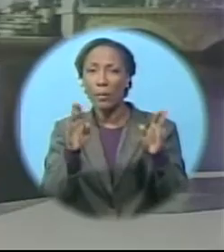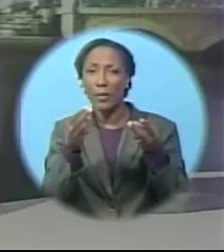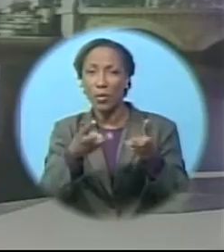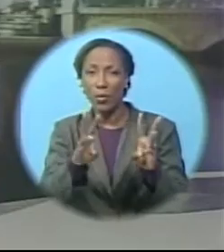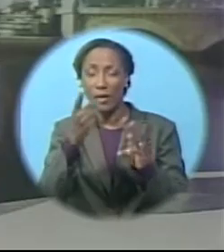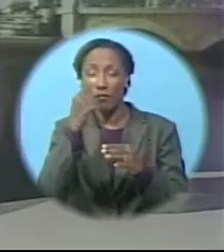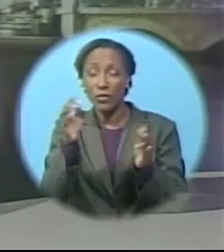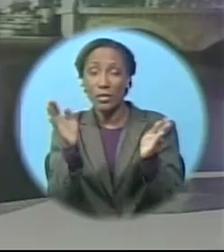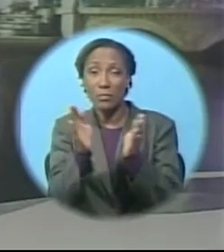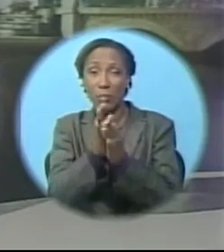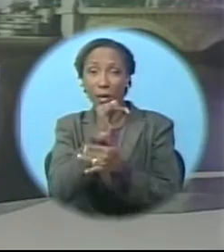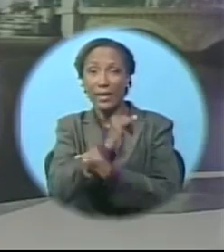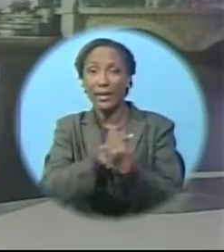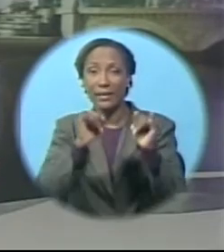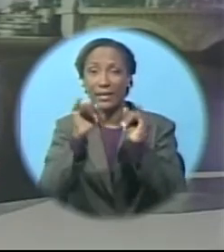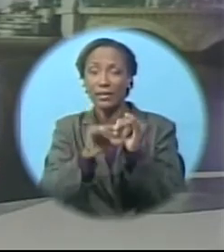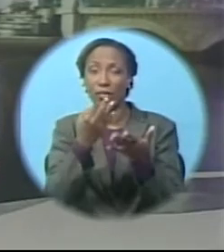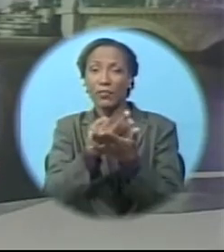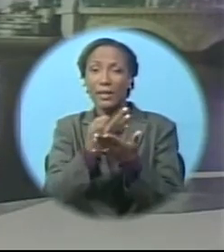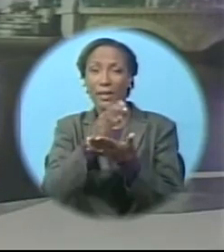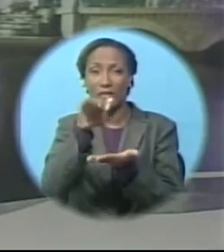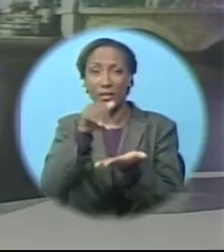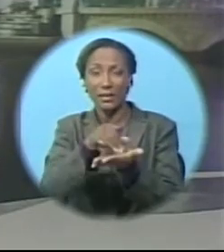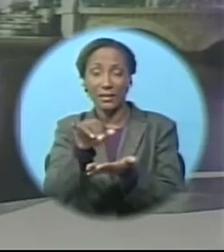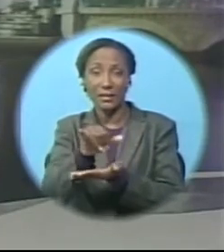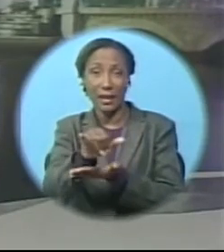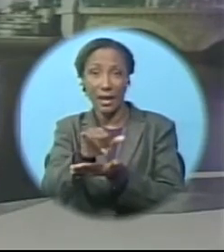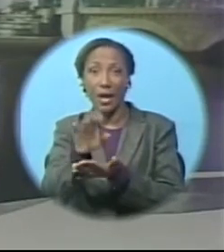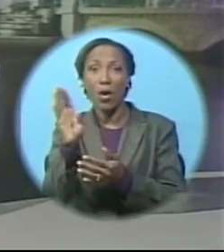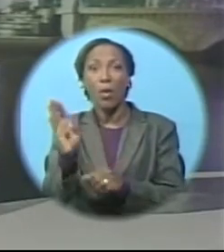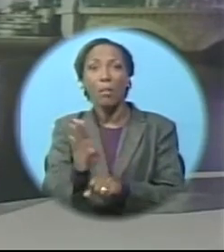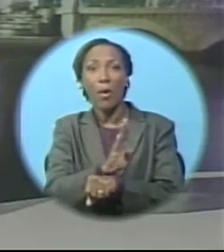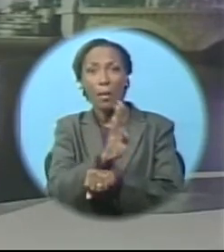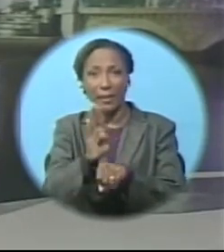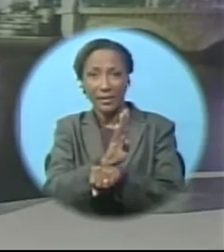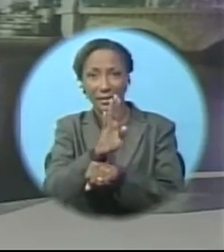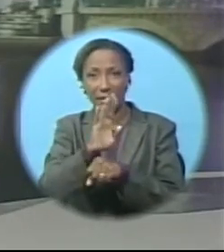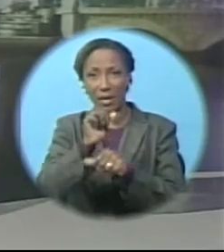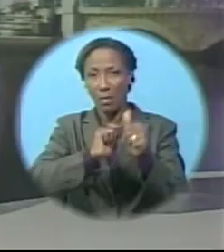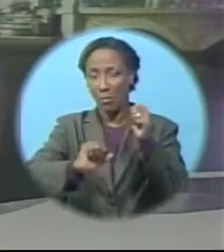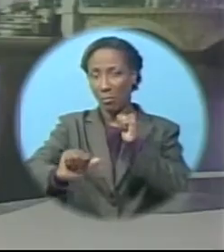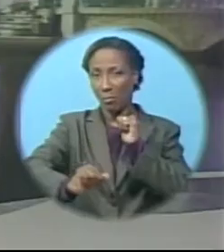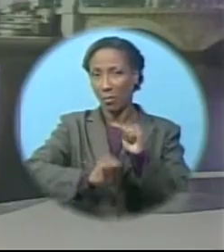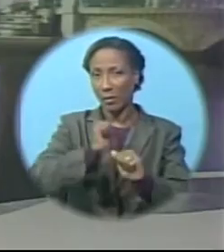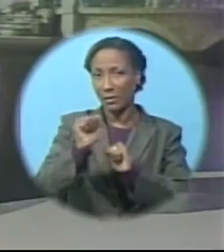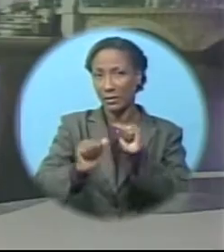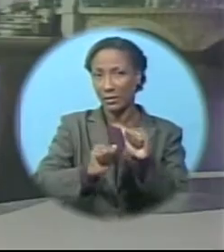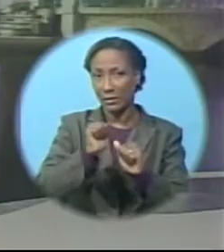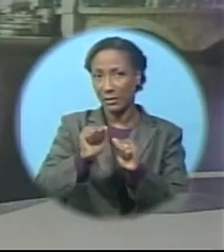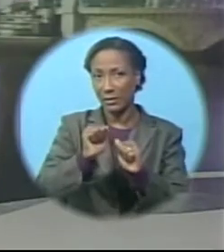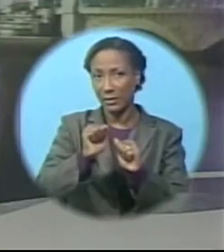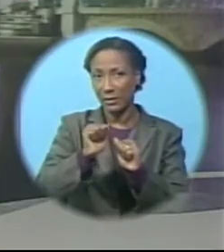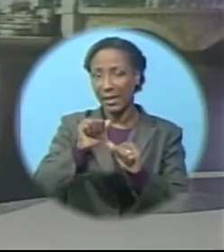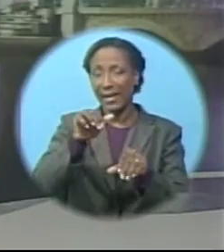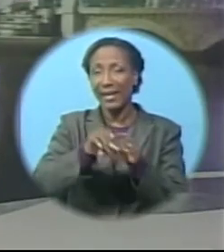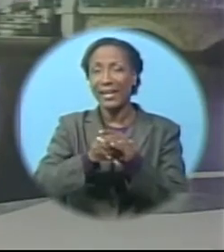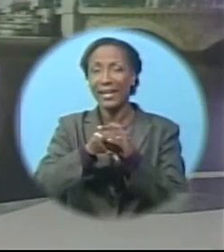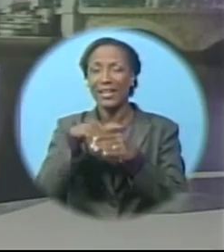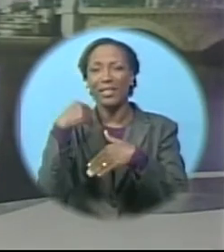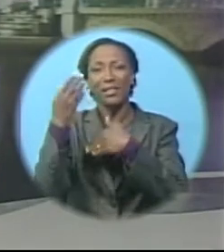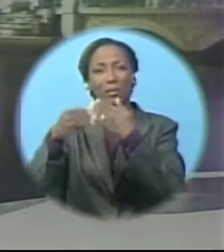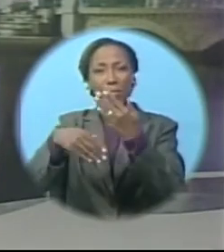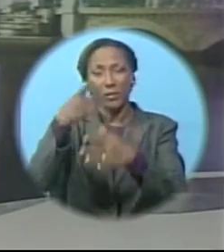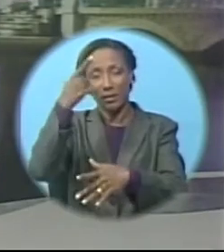international financial centers like Barbados to participate in the process of decision-making on the matter. He added that it is of